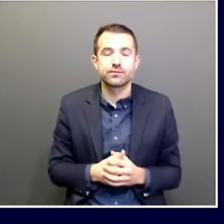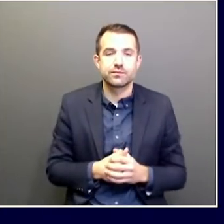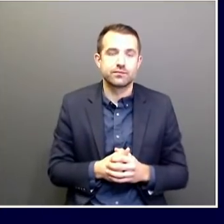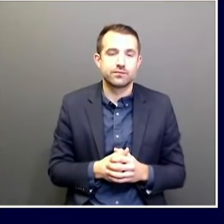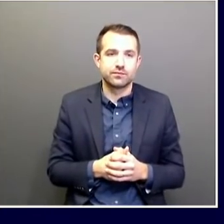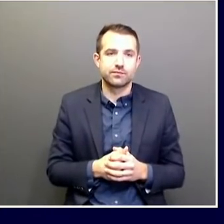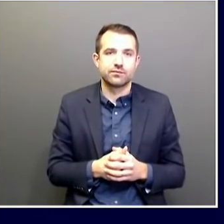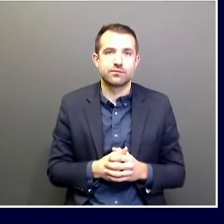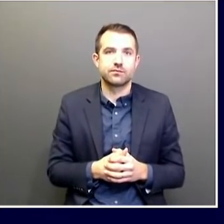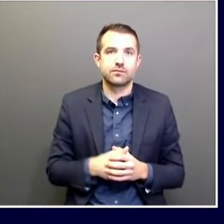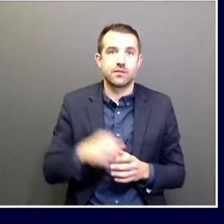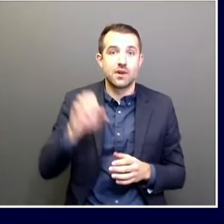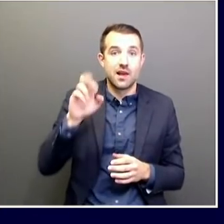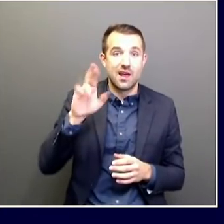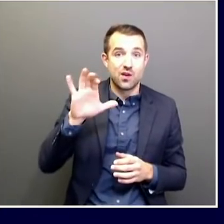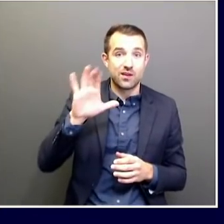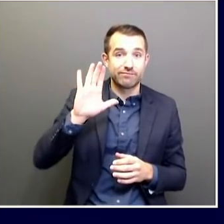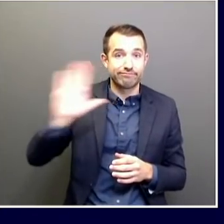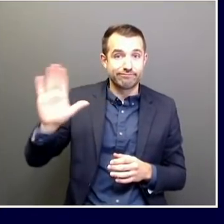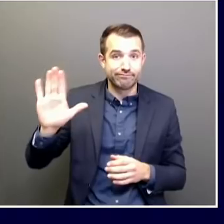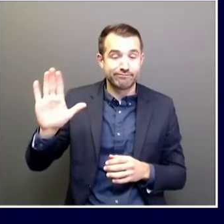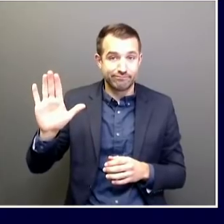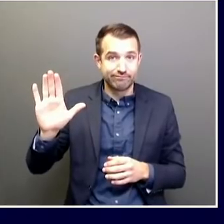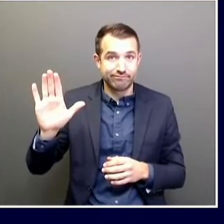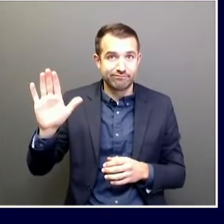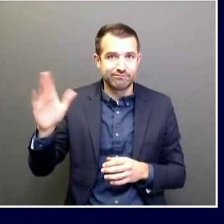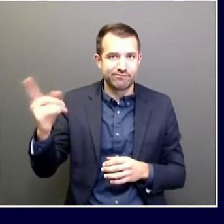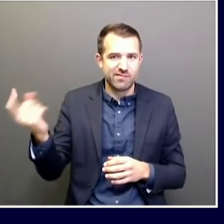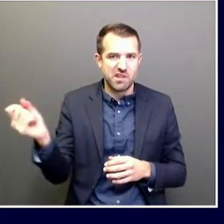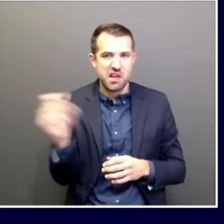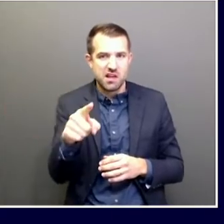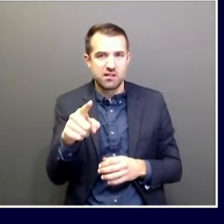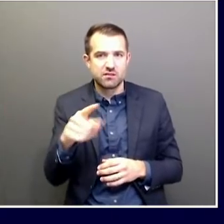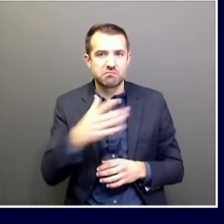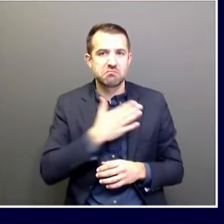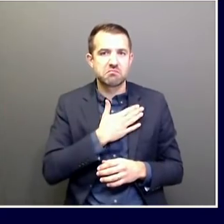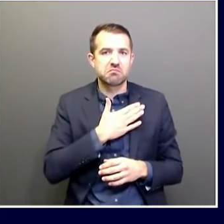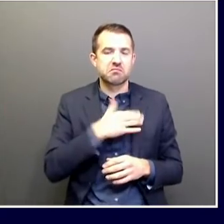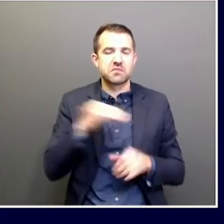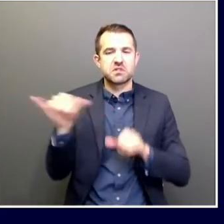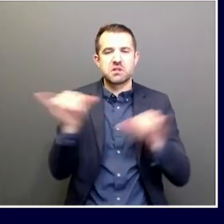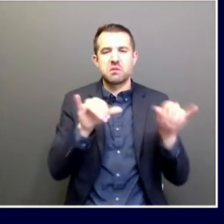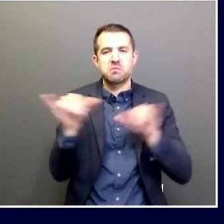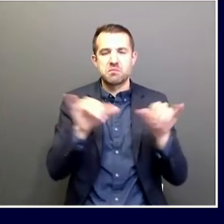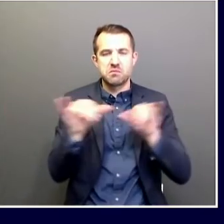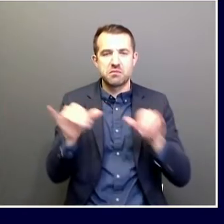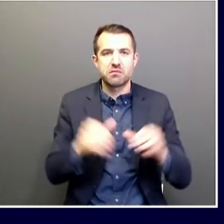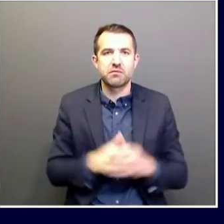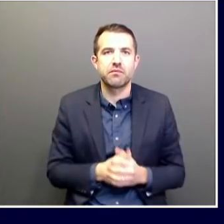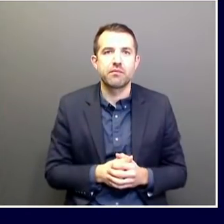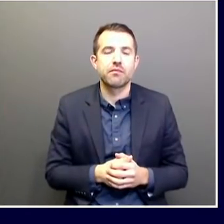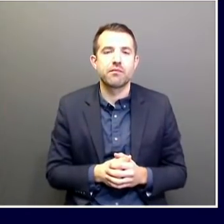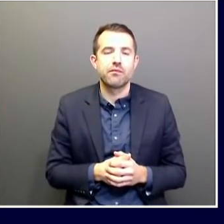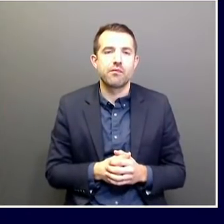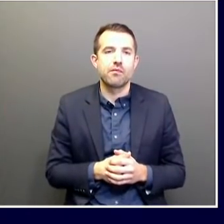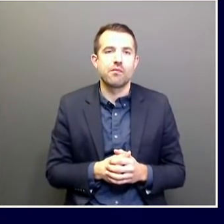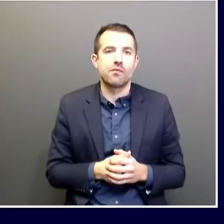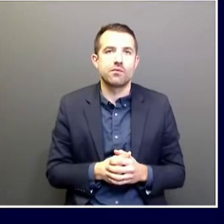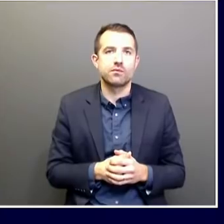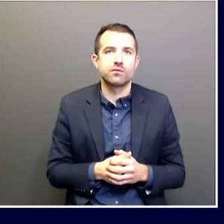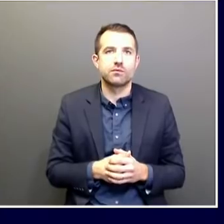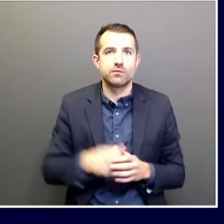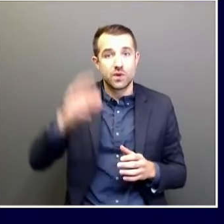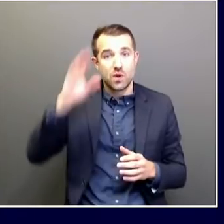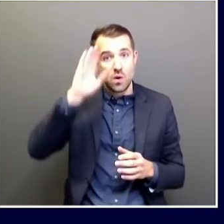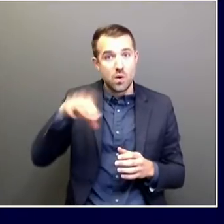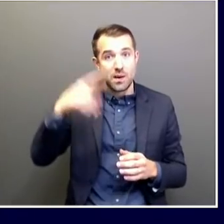was talking about, because I think that that's pretty much very top of mind. But, I think, mental health has been a large and a key player in this pandemic,